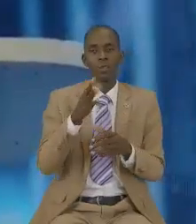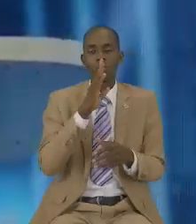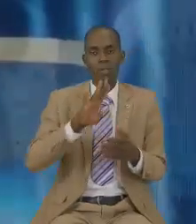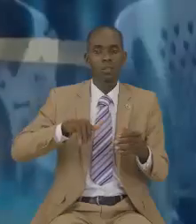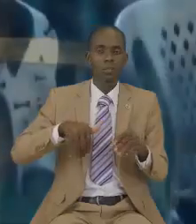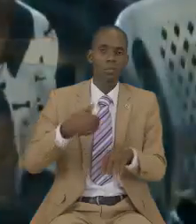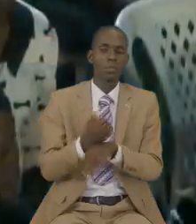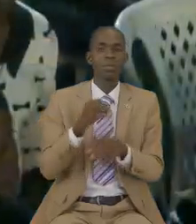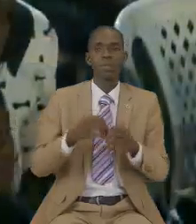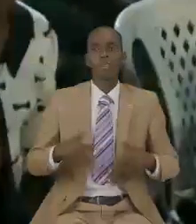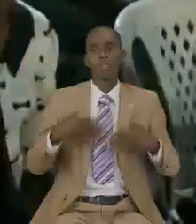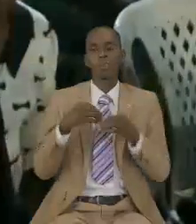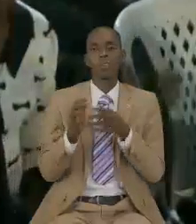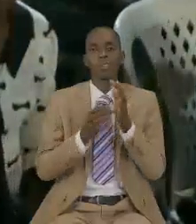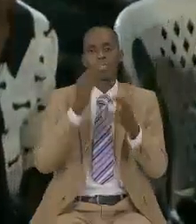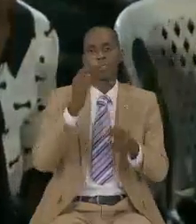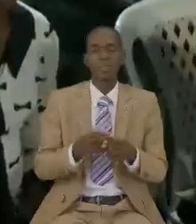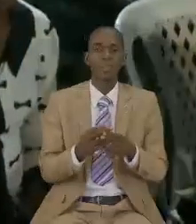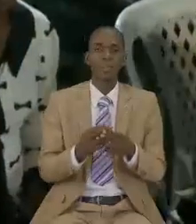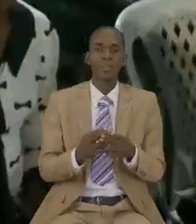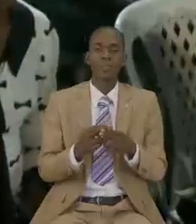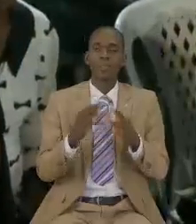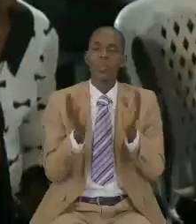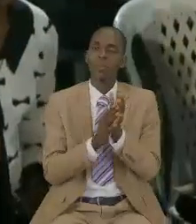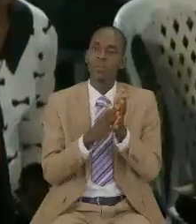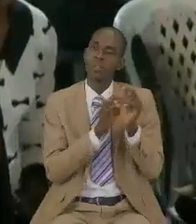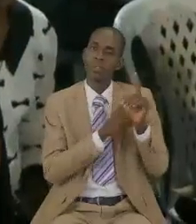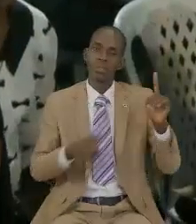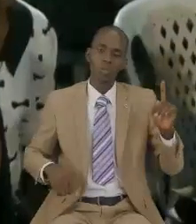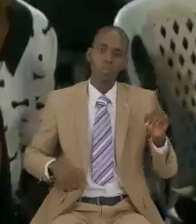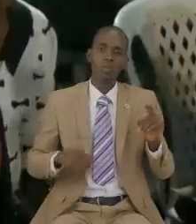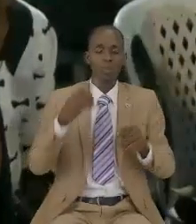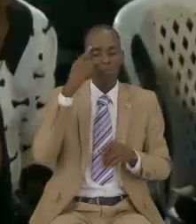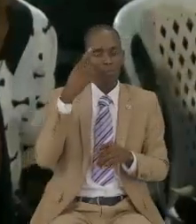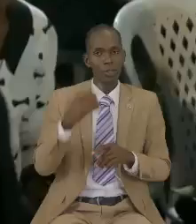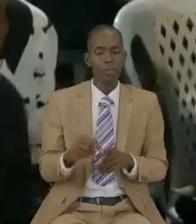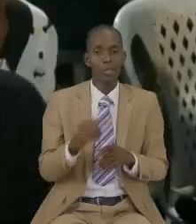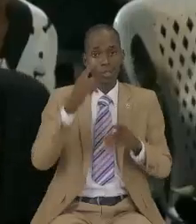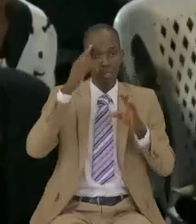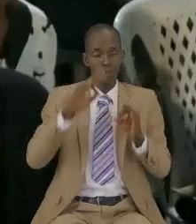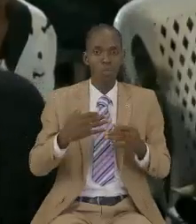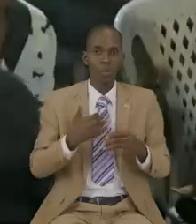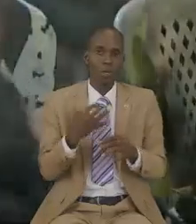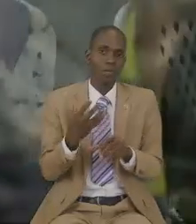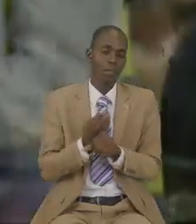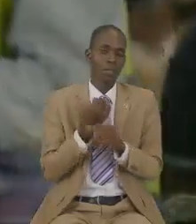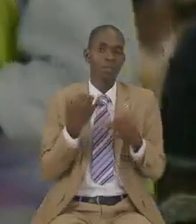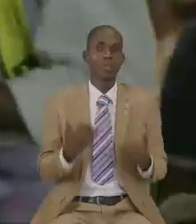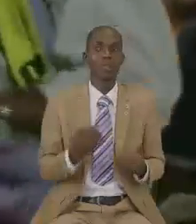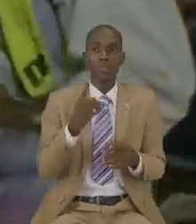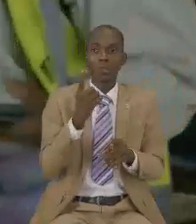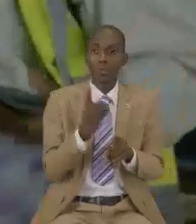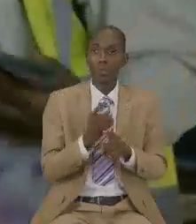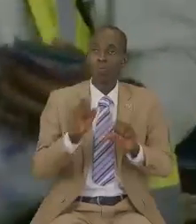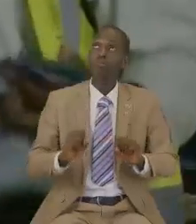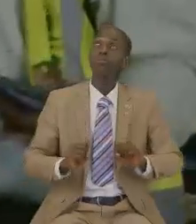name. Praise the Lord for the decision you have just taken. You've just surrendered your life to the Lord